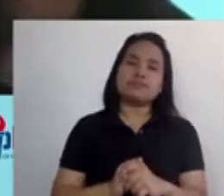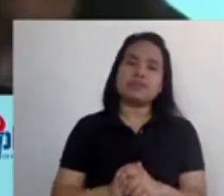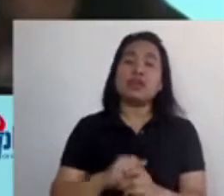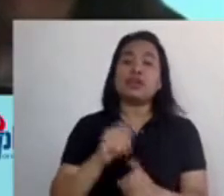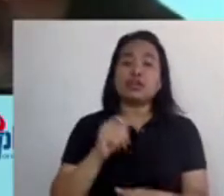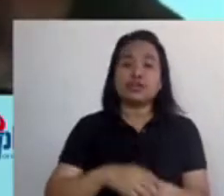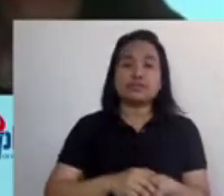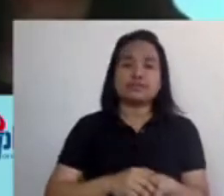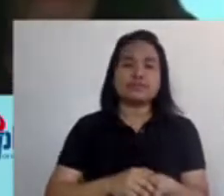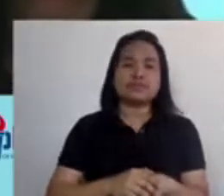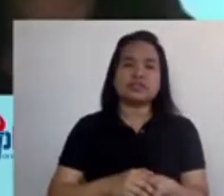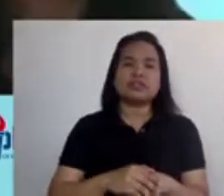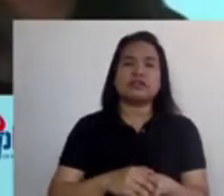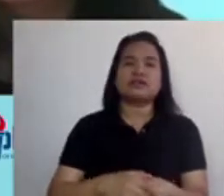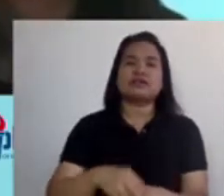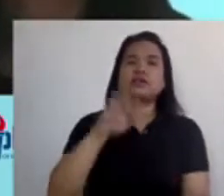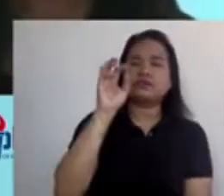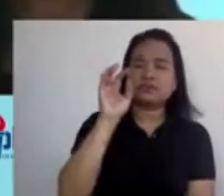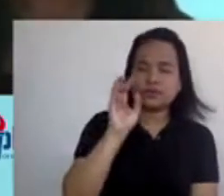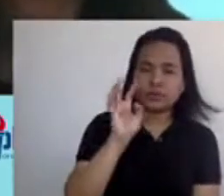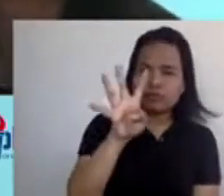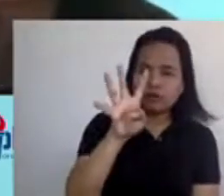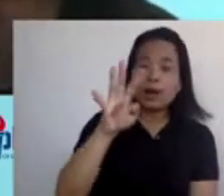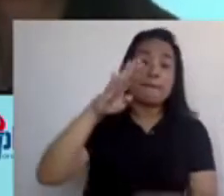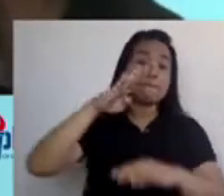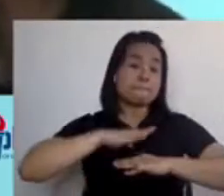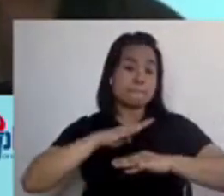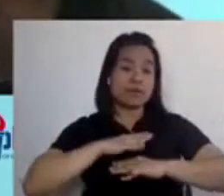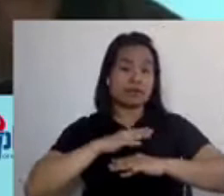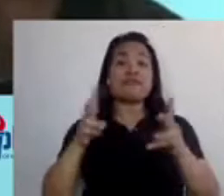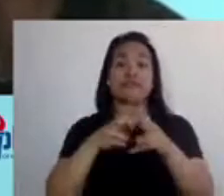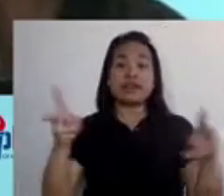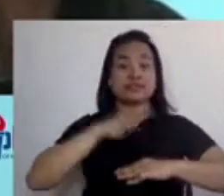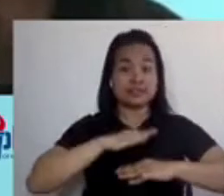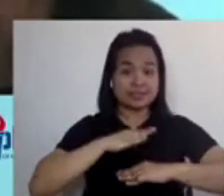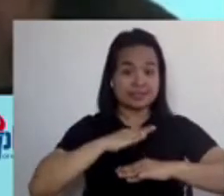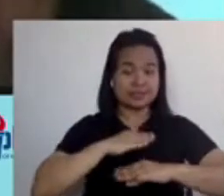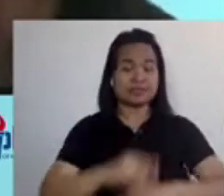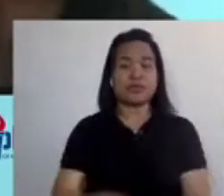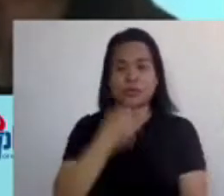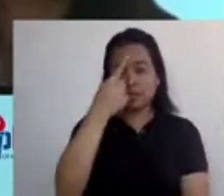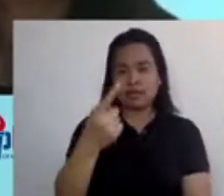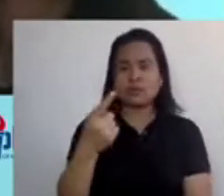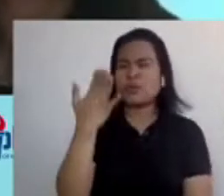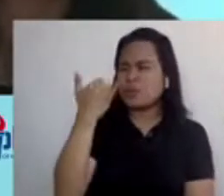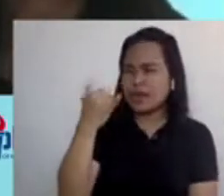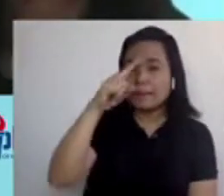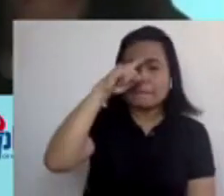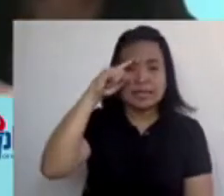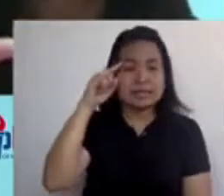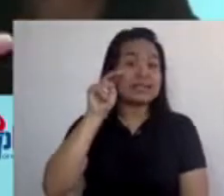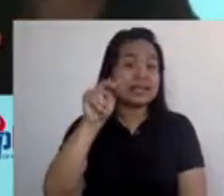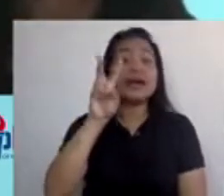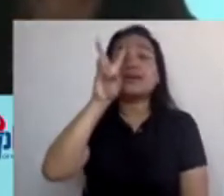4 or very satisfactory, because again, our keyword here is different school stakeholders. So if you want